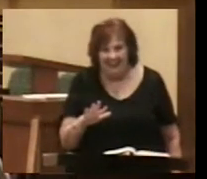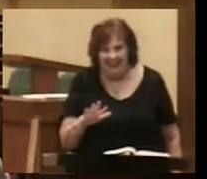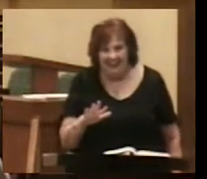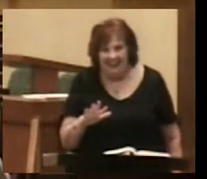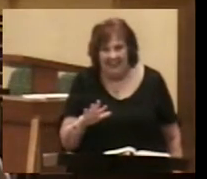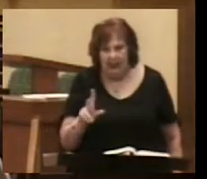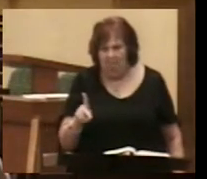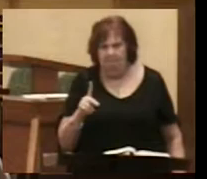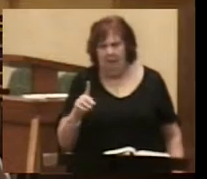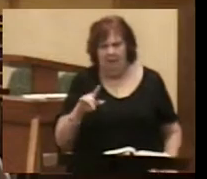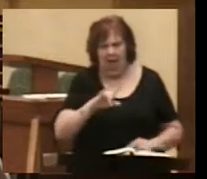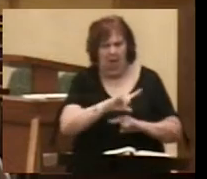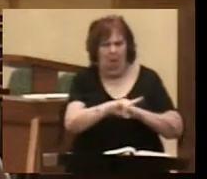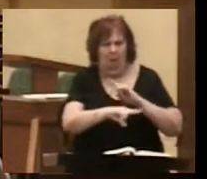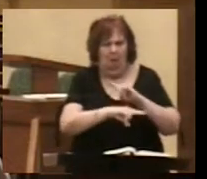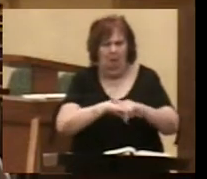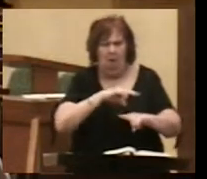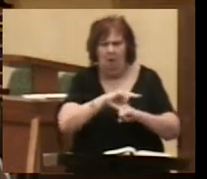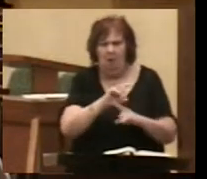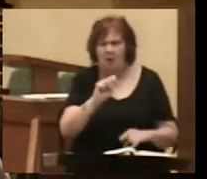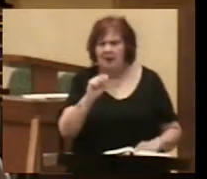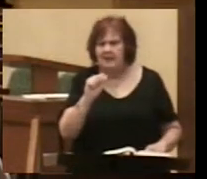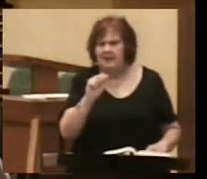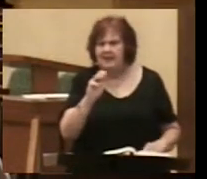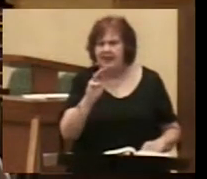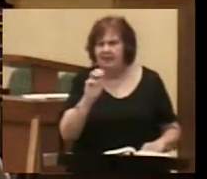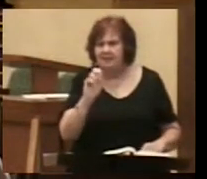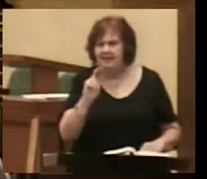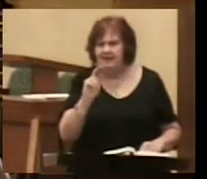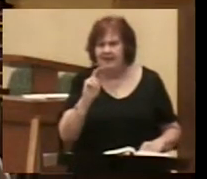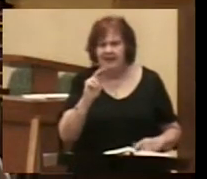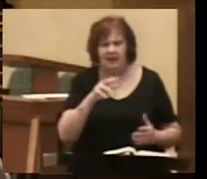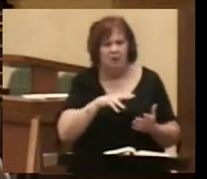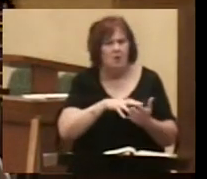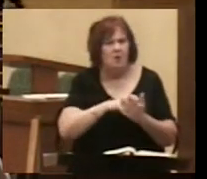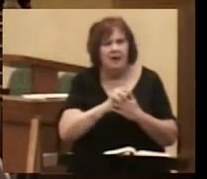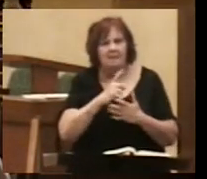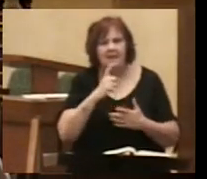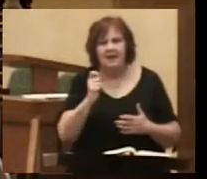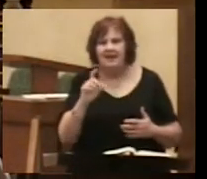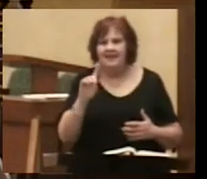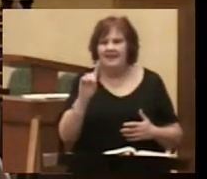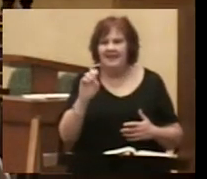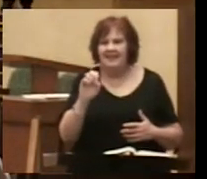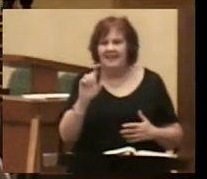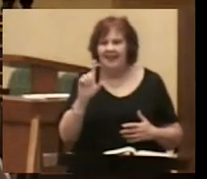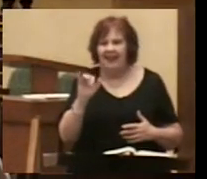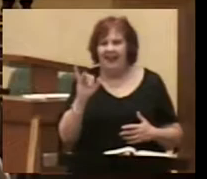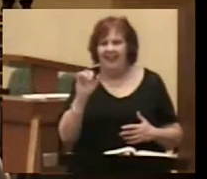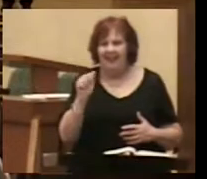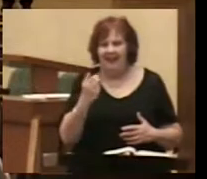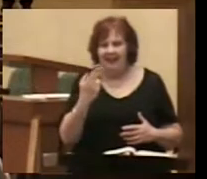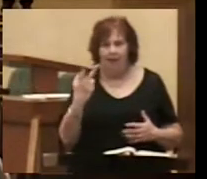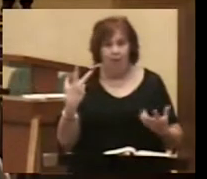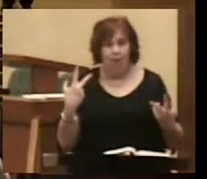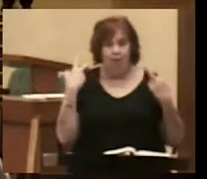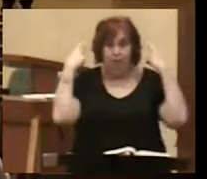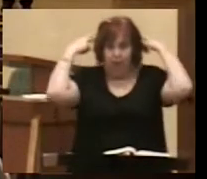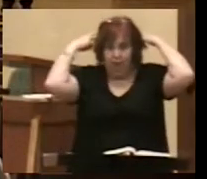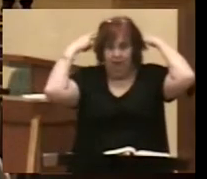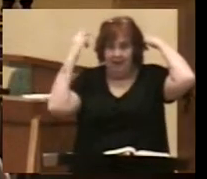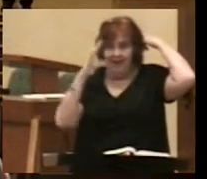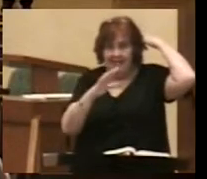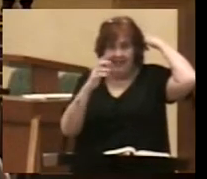People ridiculed Samson for his weakness after Delilah cut off his hair. But